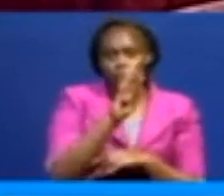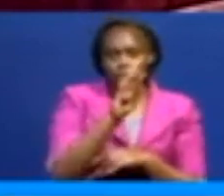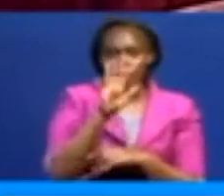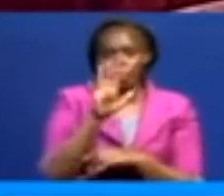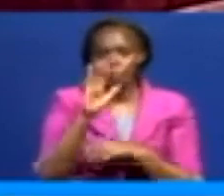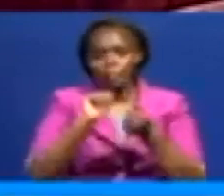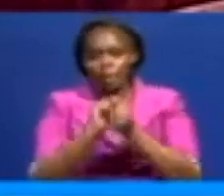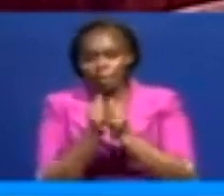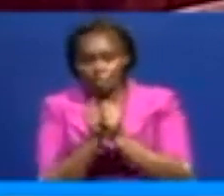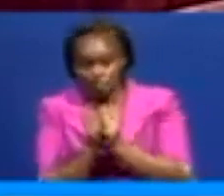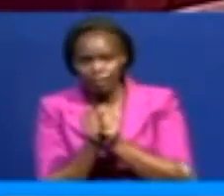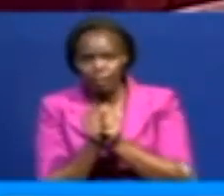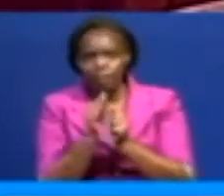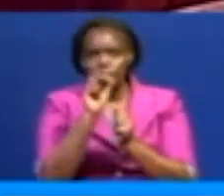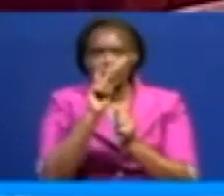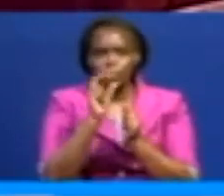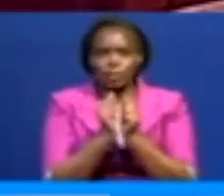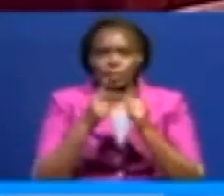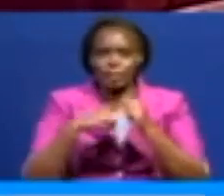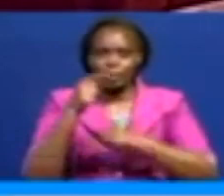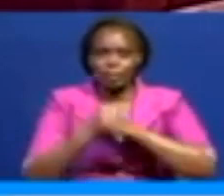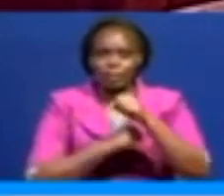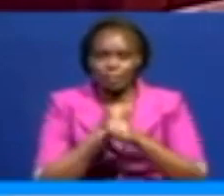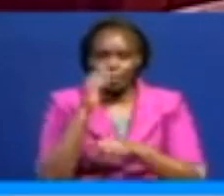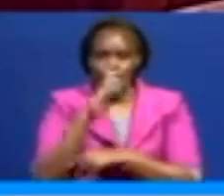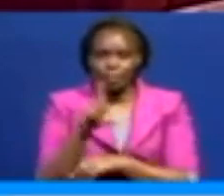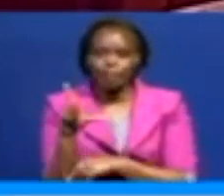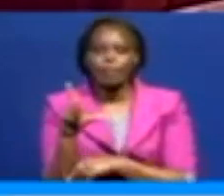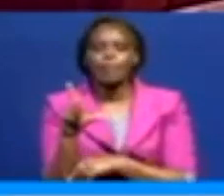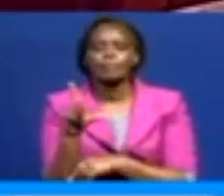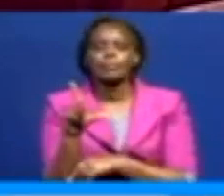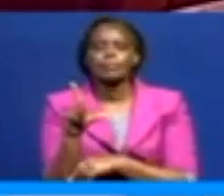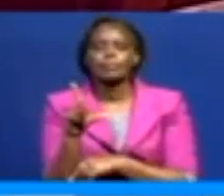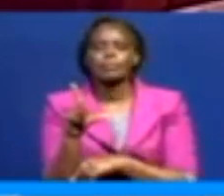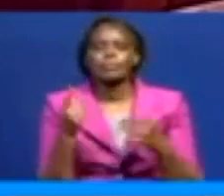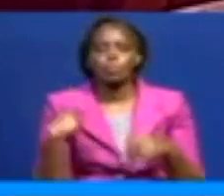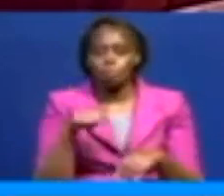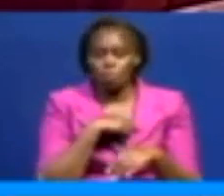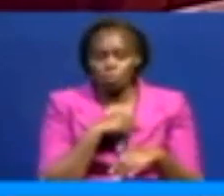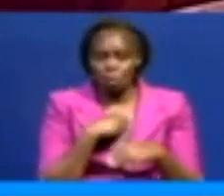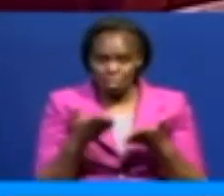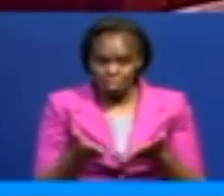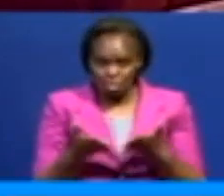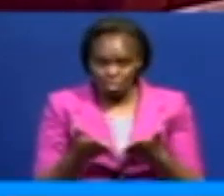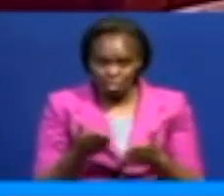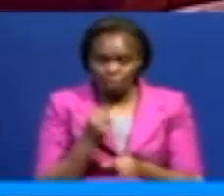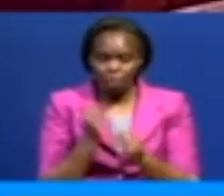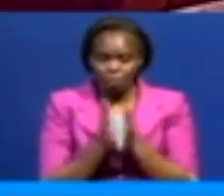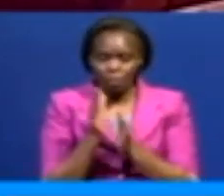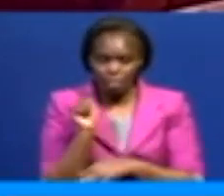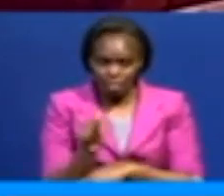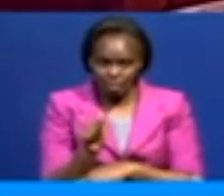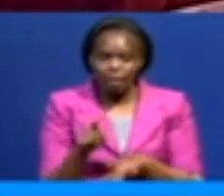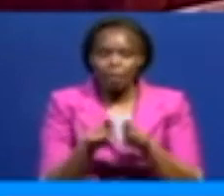amendment to the 2016 bill. But, Mr. Speaker, because we are it, we have to deal with it as